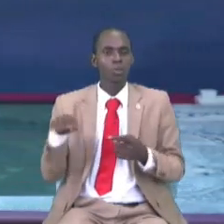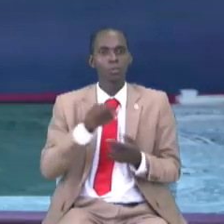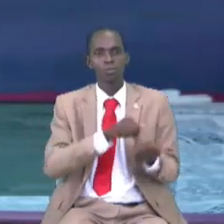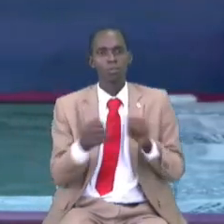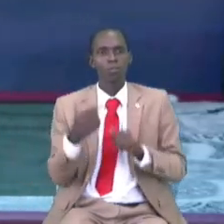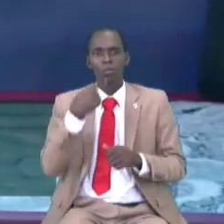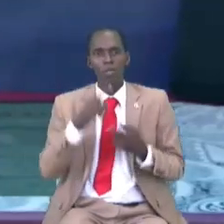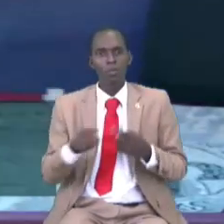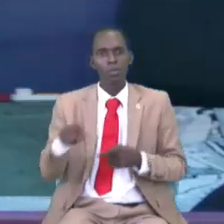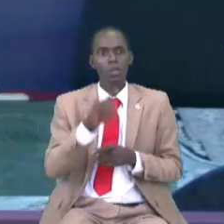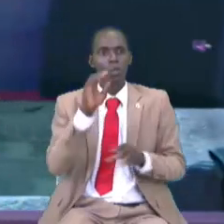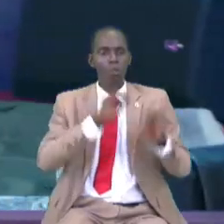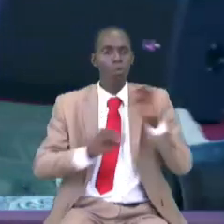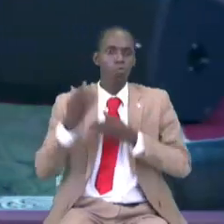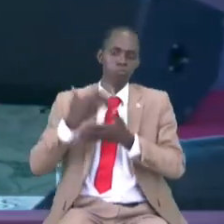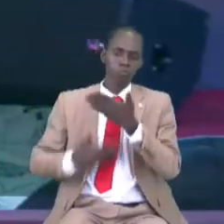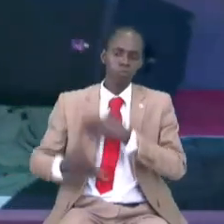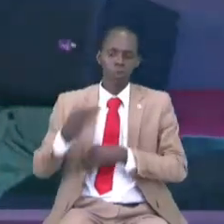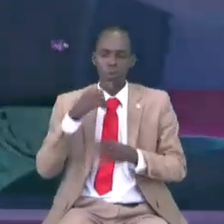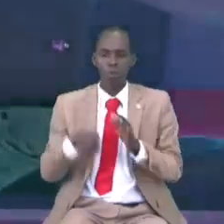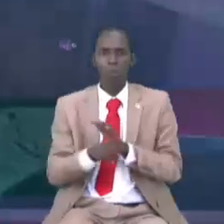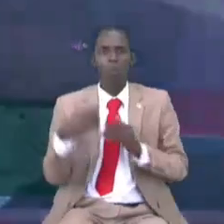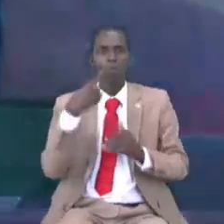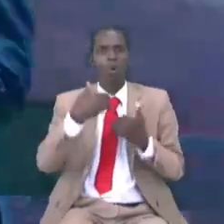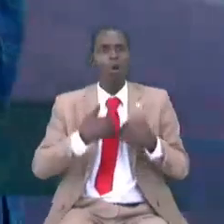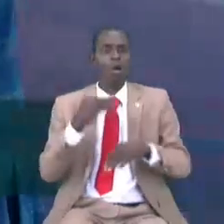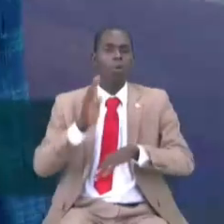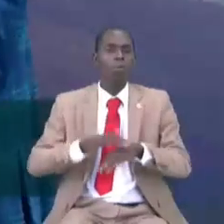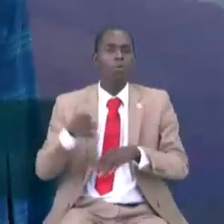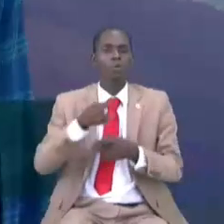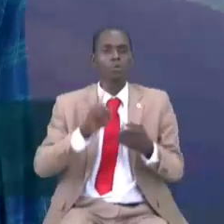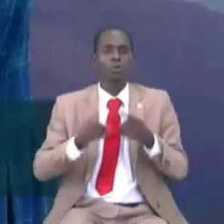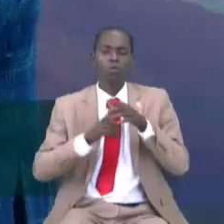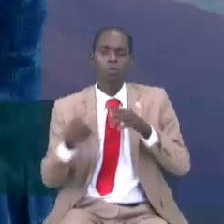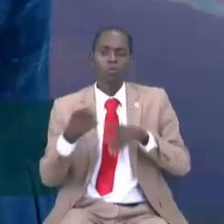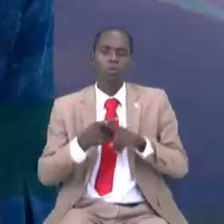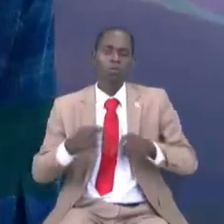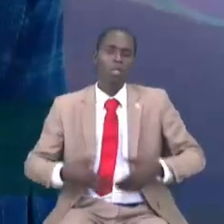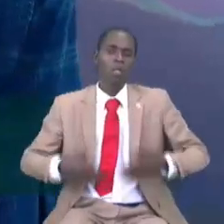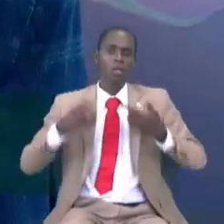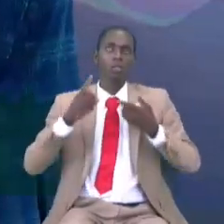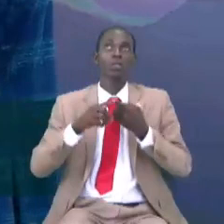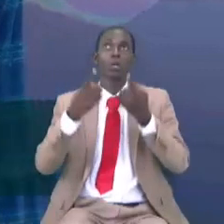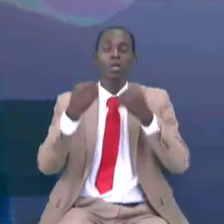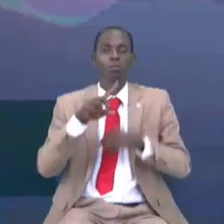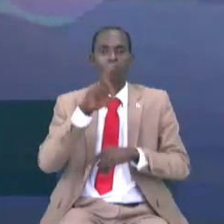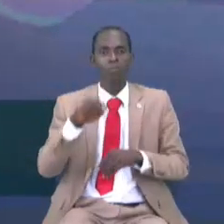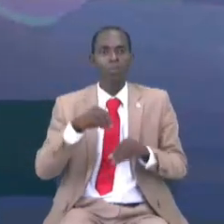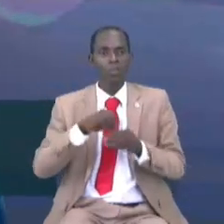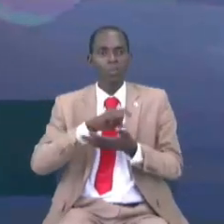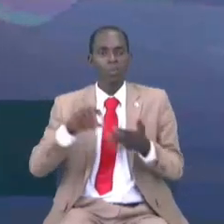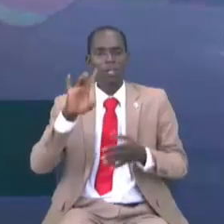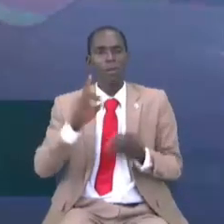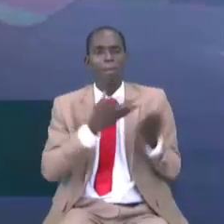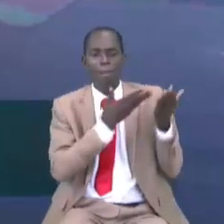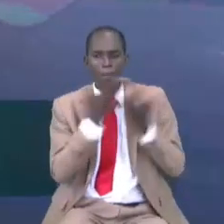wrath to come? In verse 8, it says, bring forth therefore fruits meet and suitable for repentance. Verse